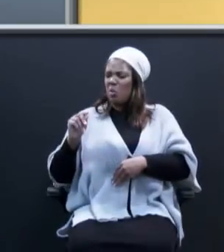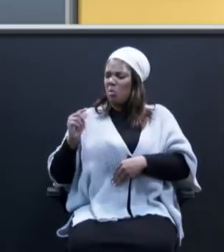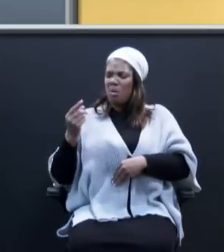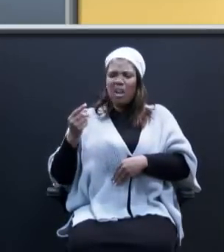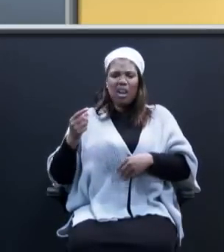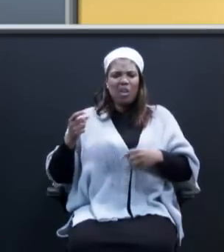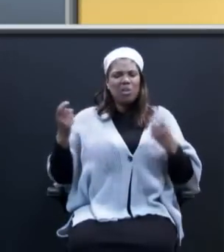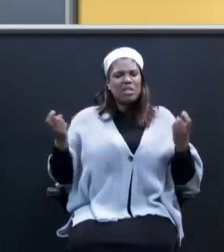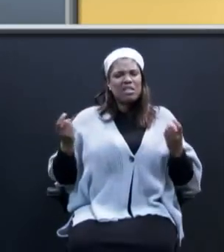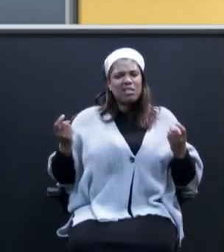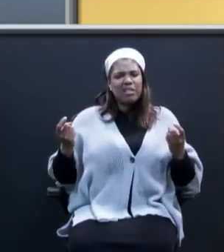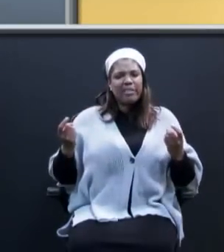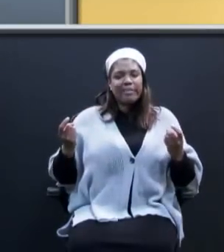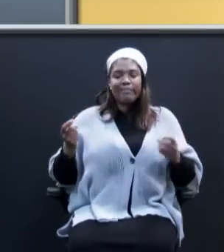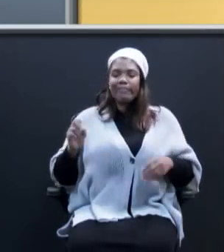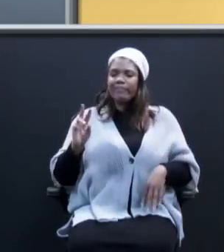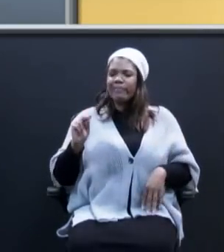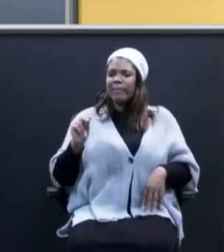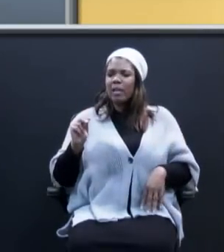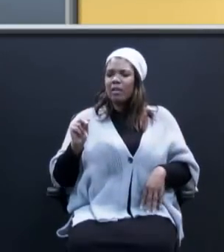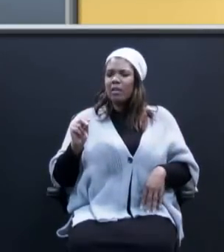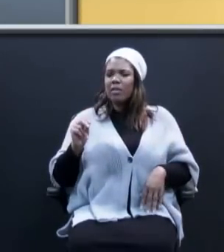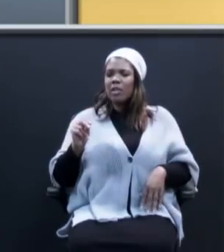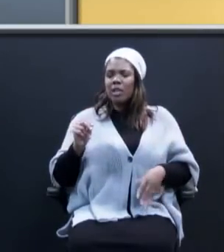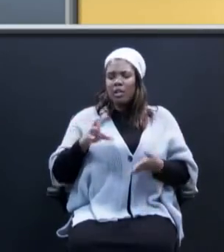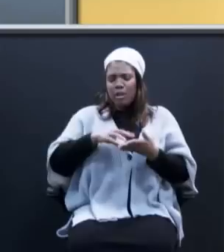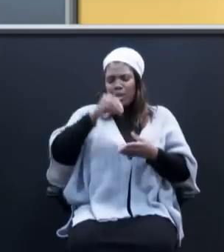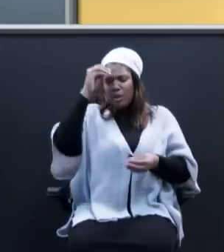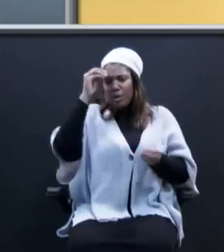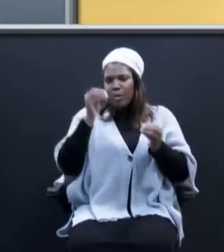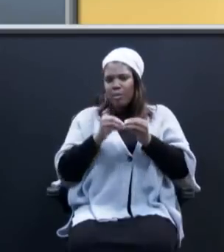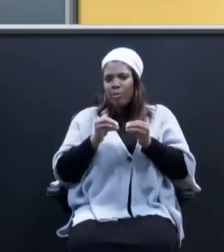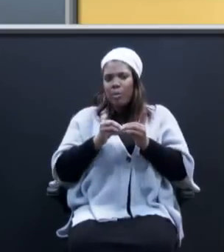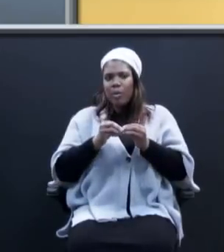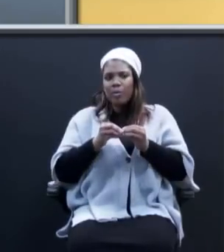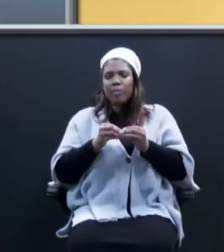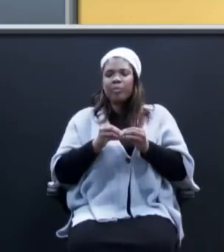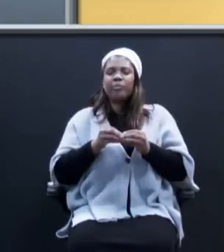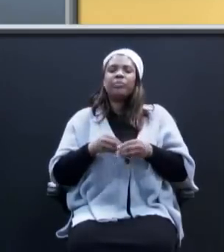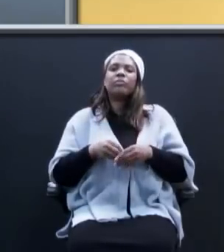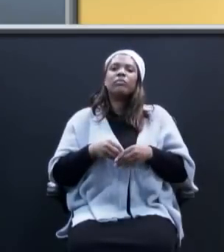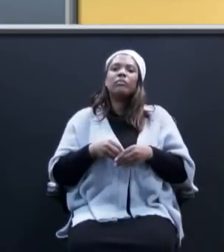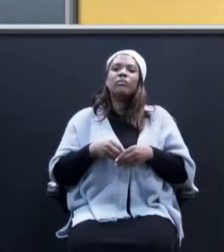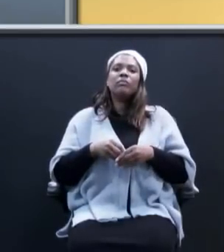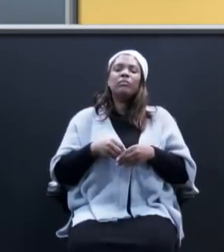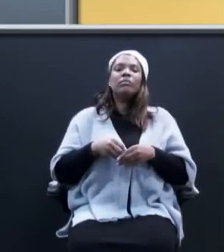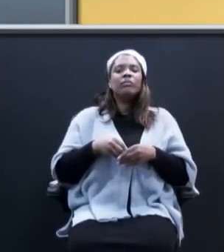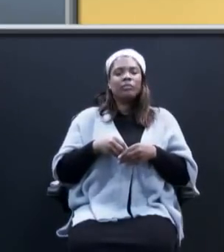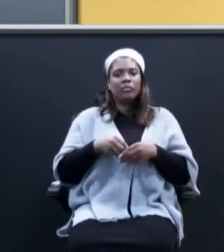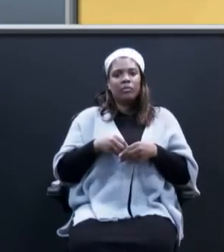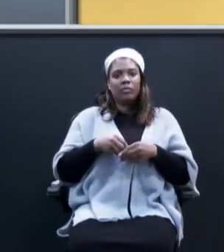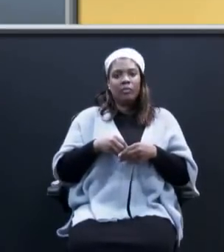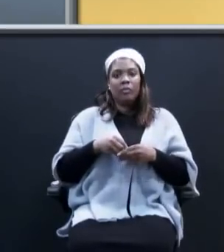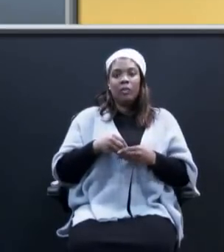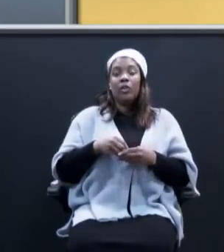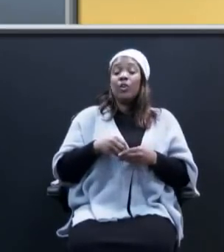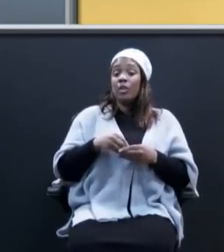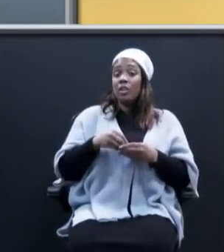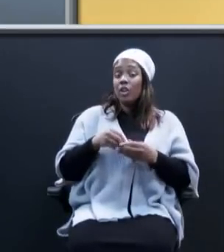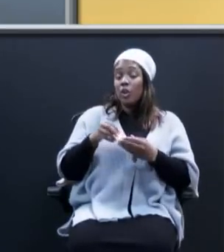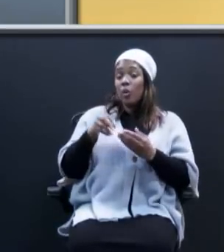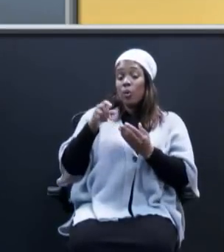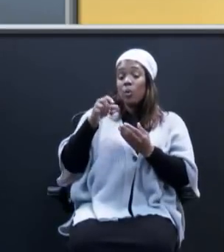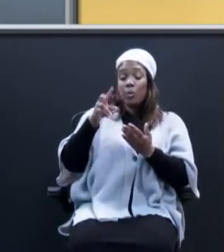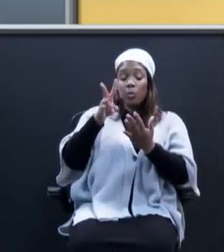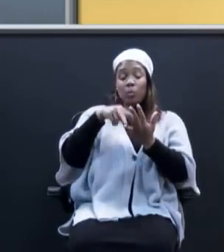What verse was that? 29. You finish it? Yes. Now let's go to 1 Corinthians, the 15th chapter,